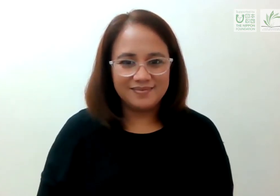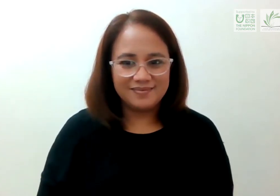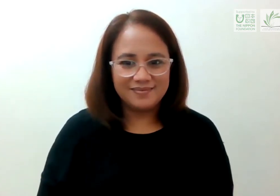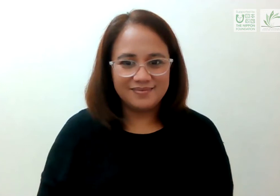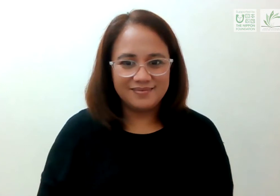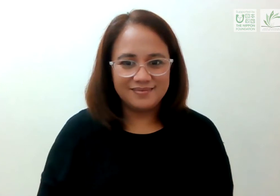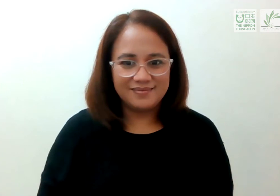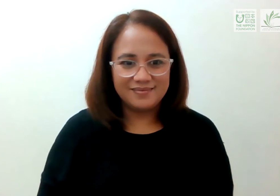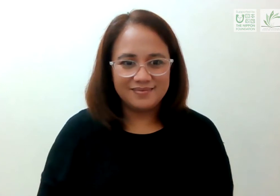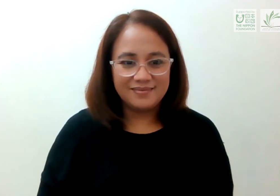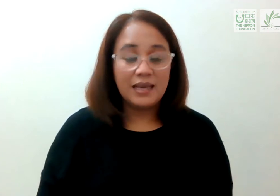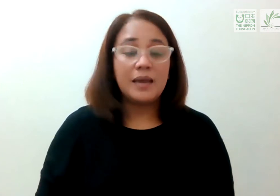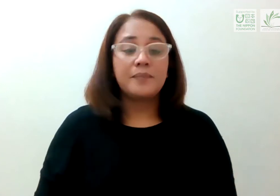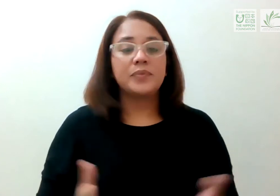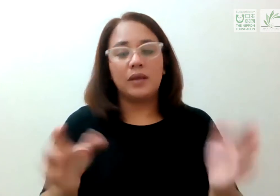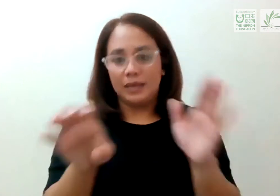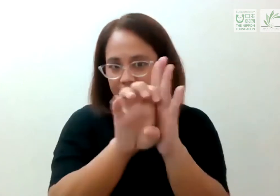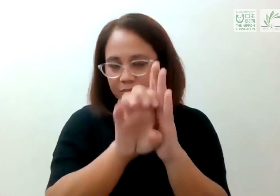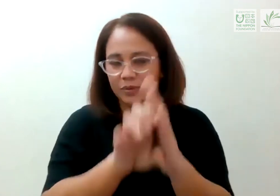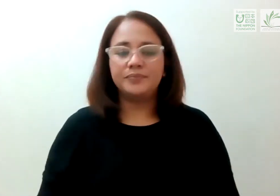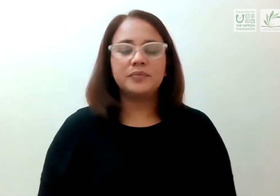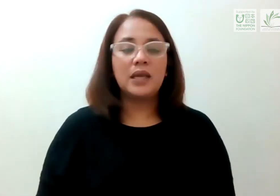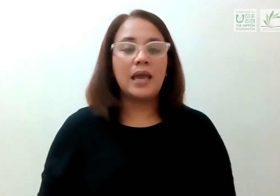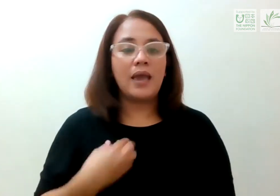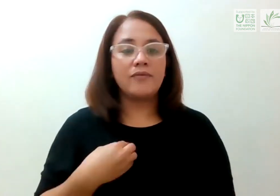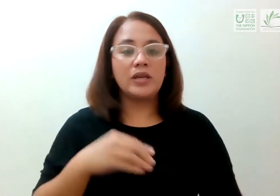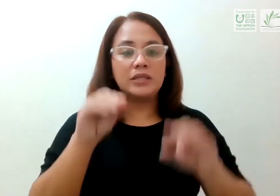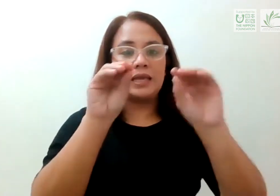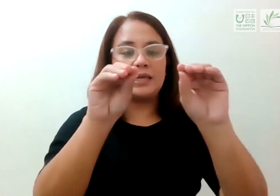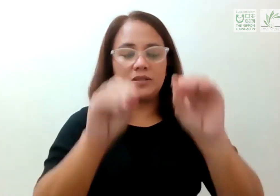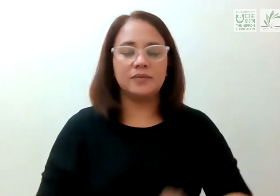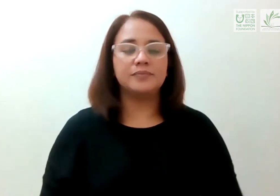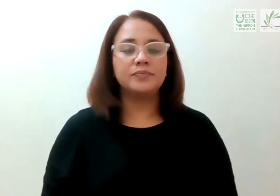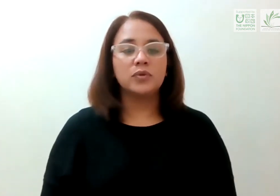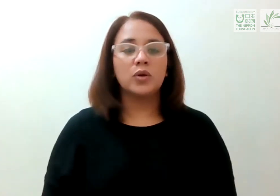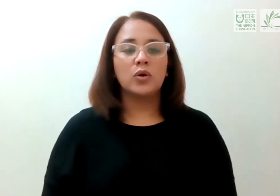I mean, if you, for example, if you teach them and say, okay,